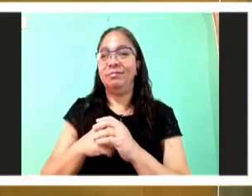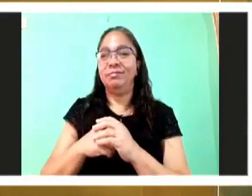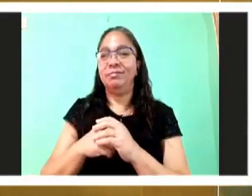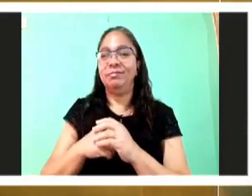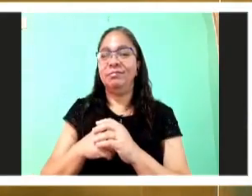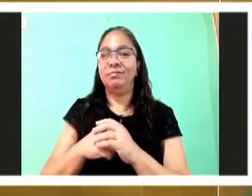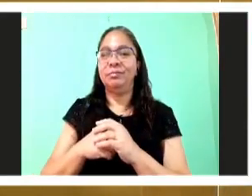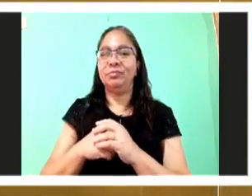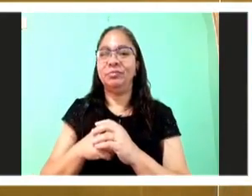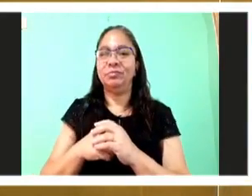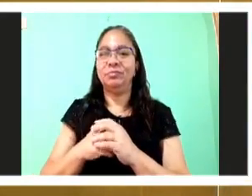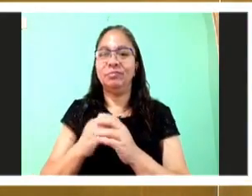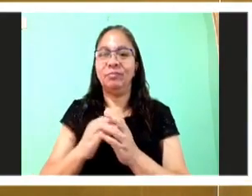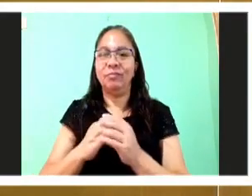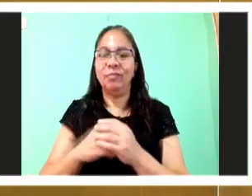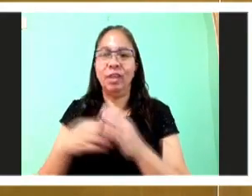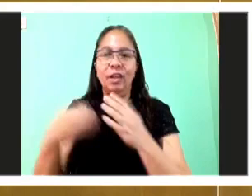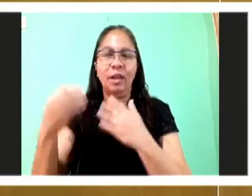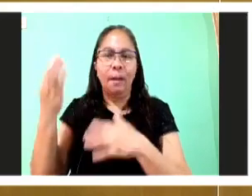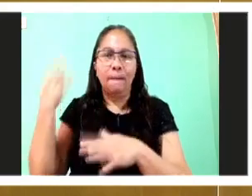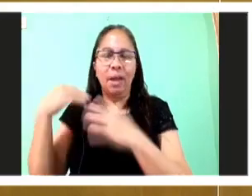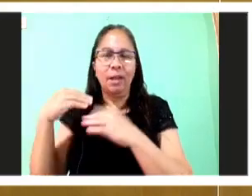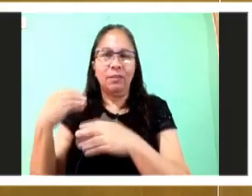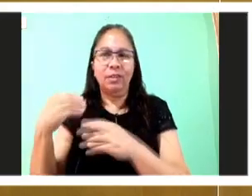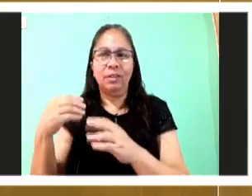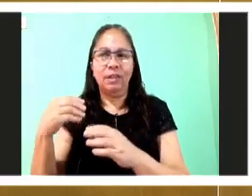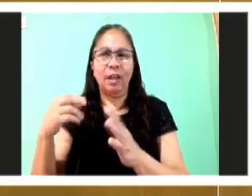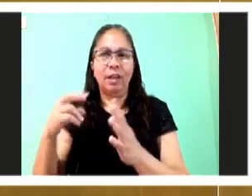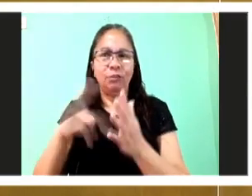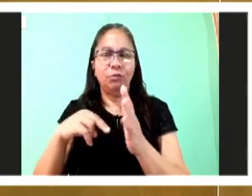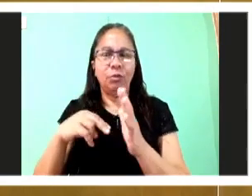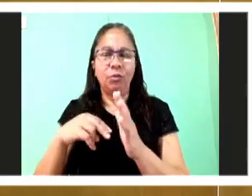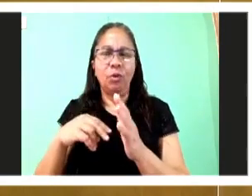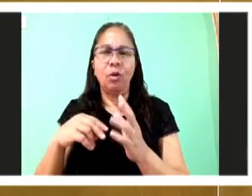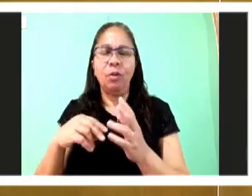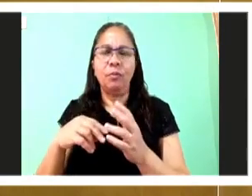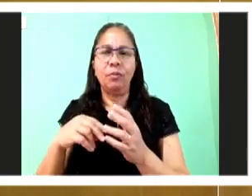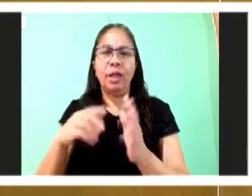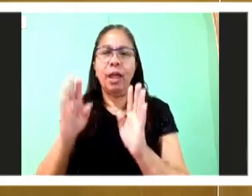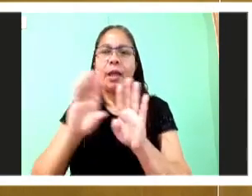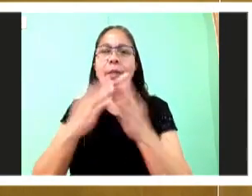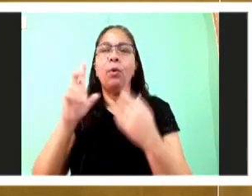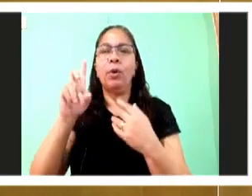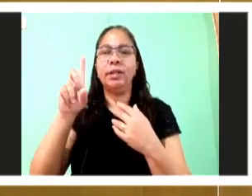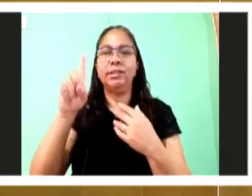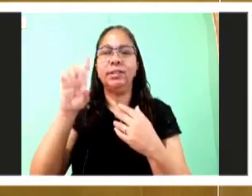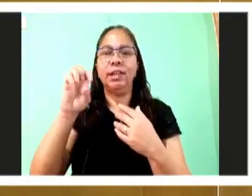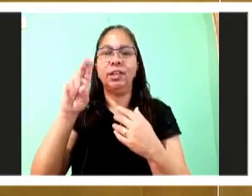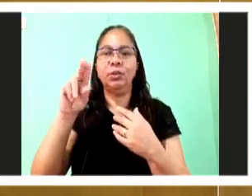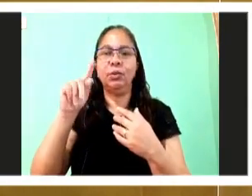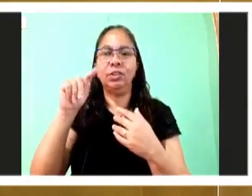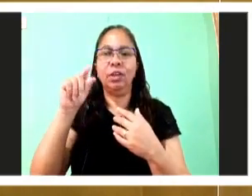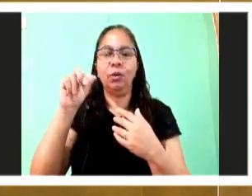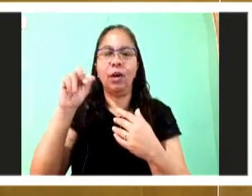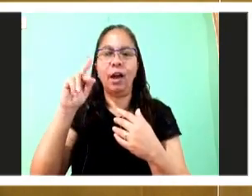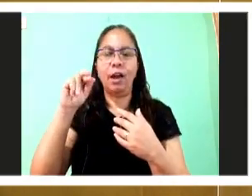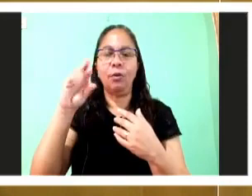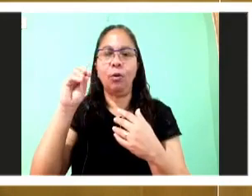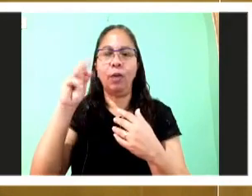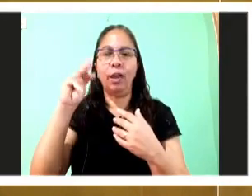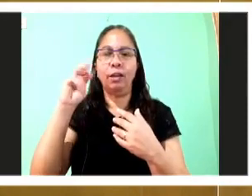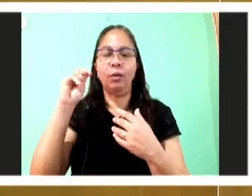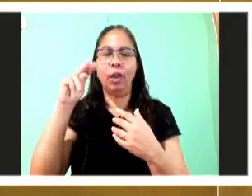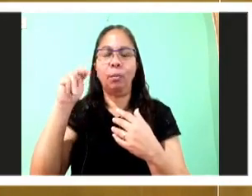that comes from Deuteronomy. In the book of Deuteronomy, Moses allows for